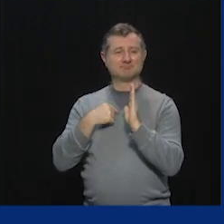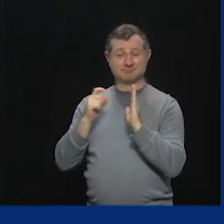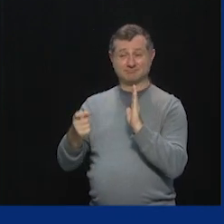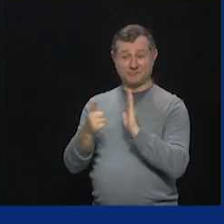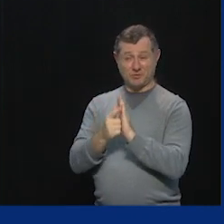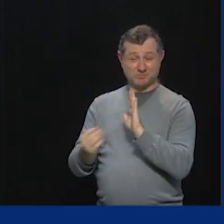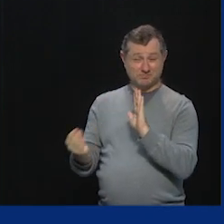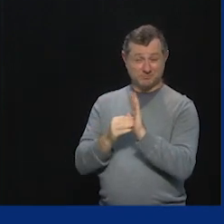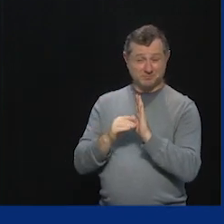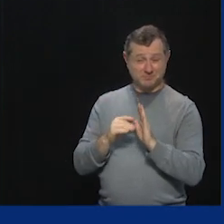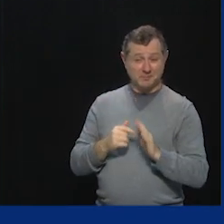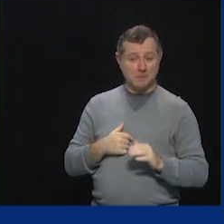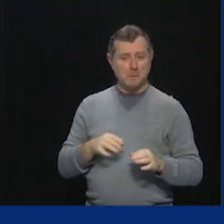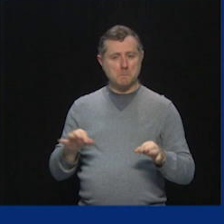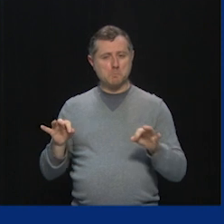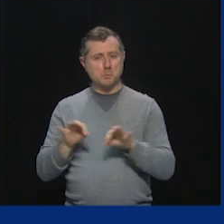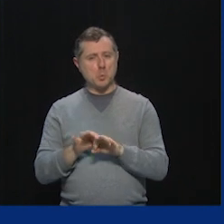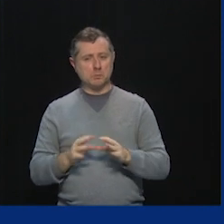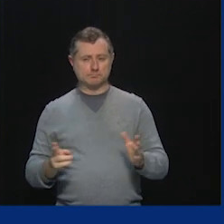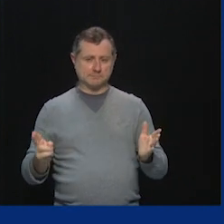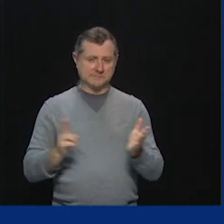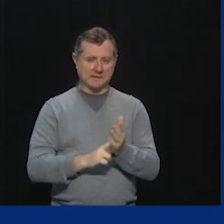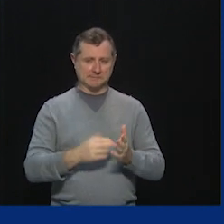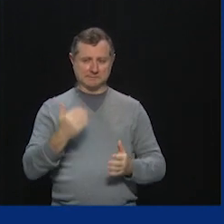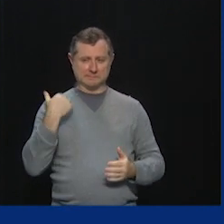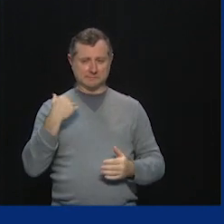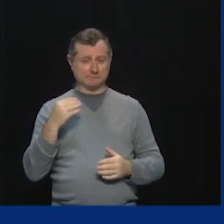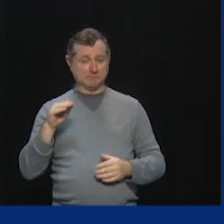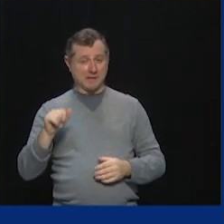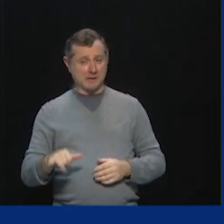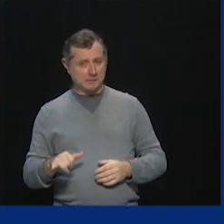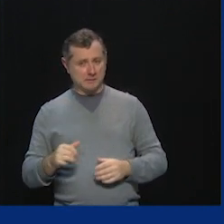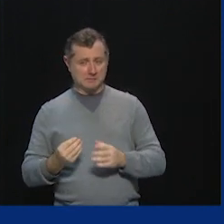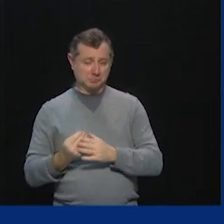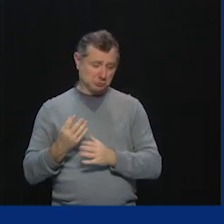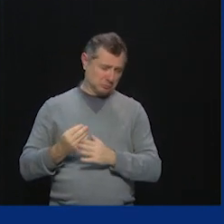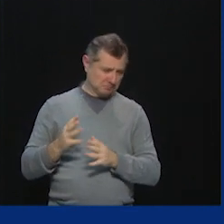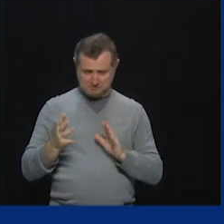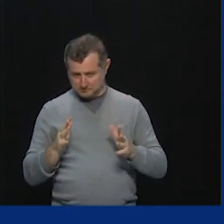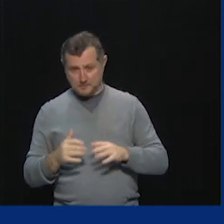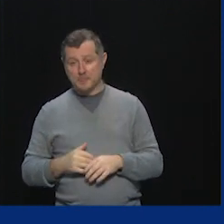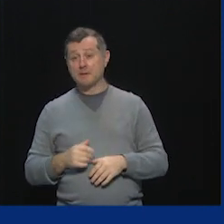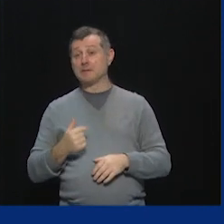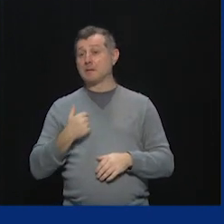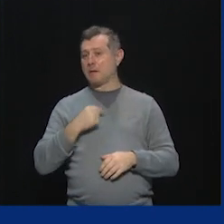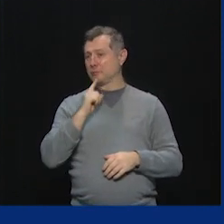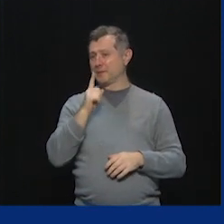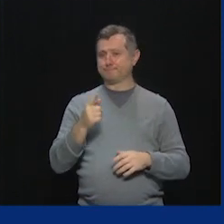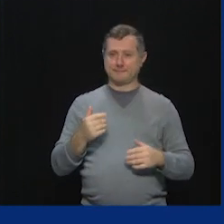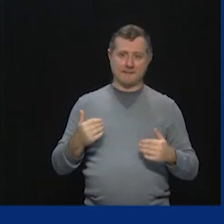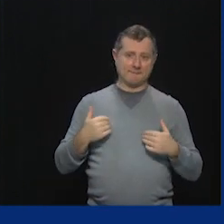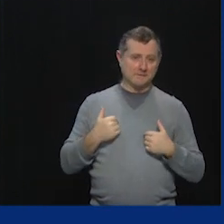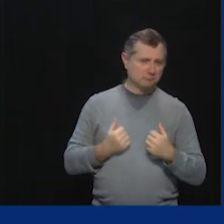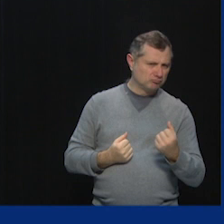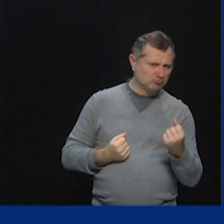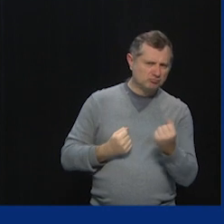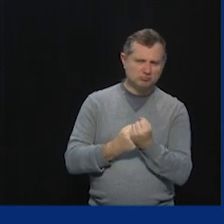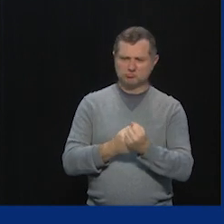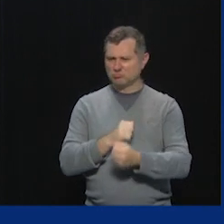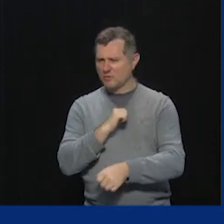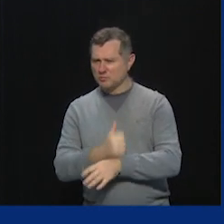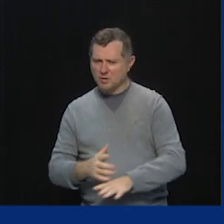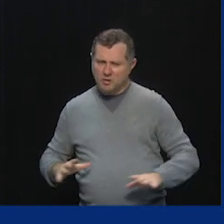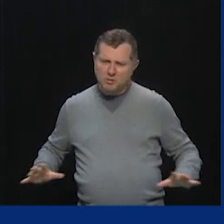last spring, last May. It never had the teeth, it didn't have the enforcement, in which case it wasn't really